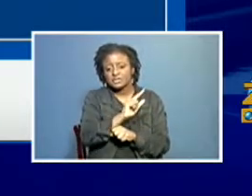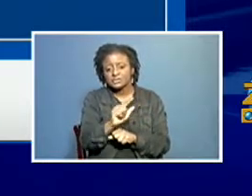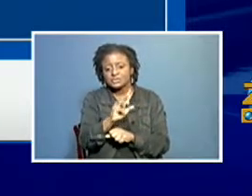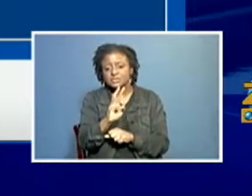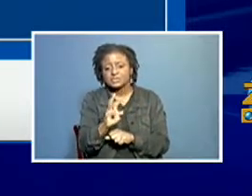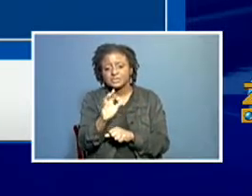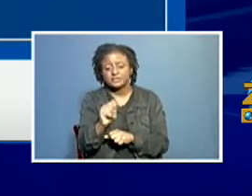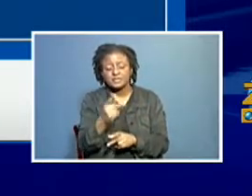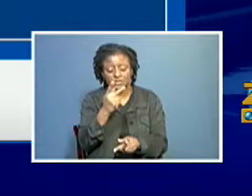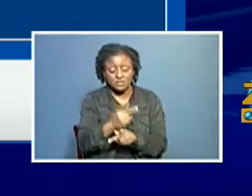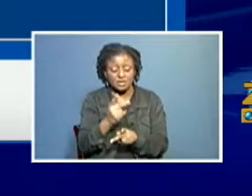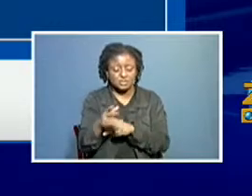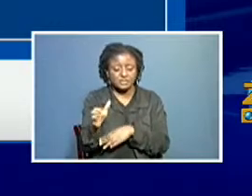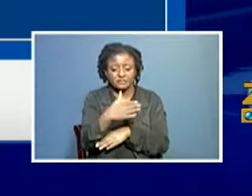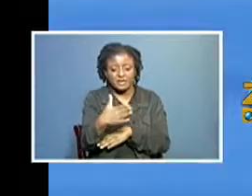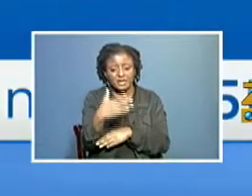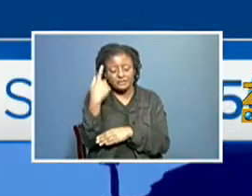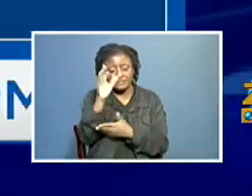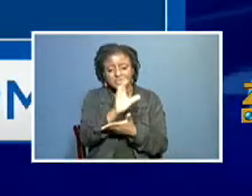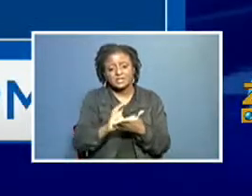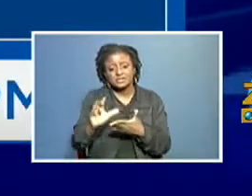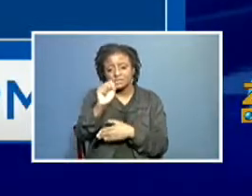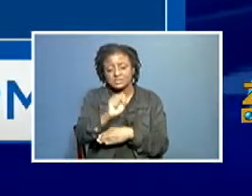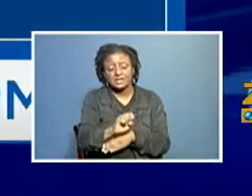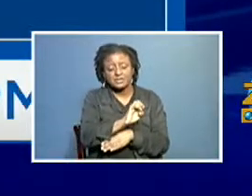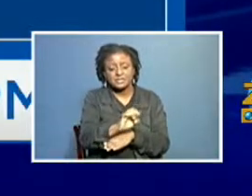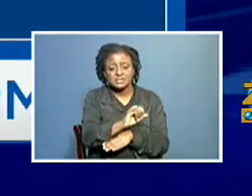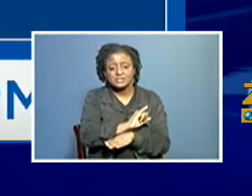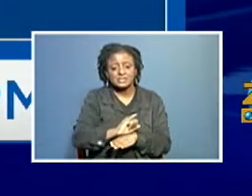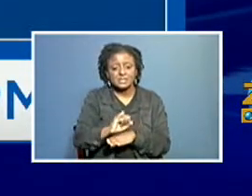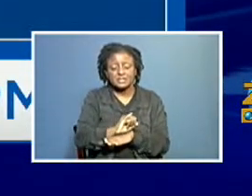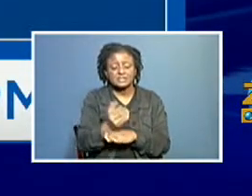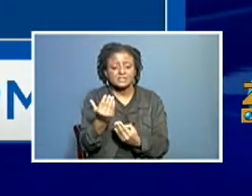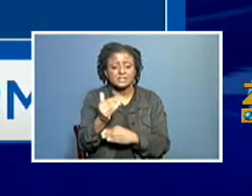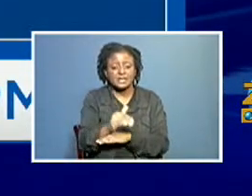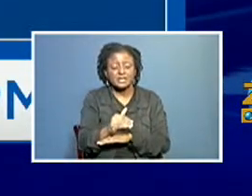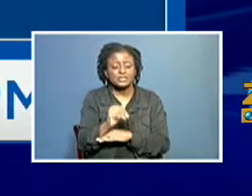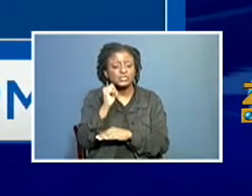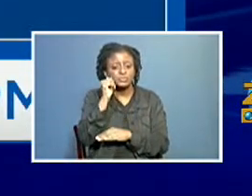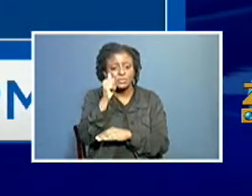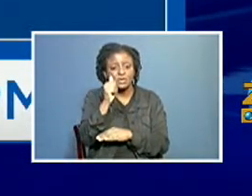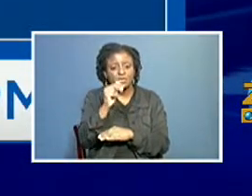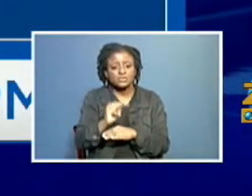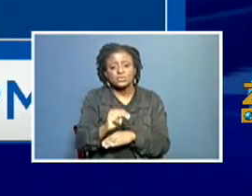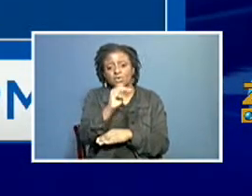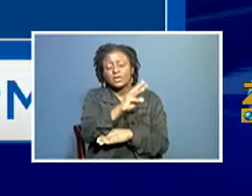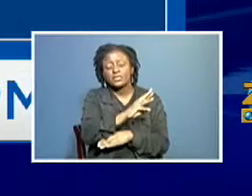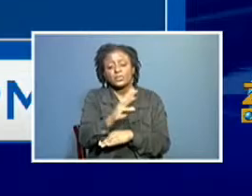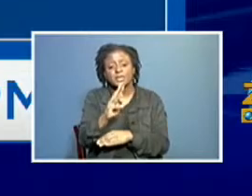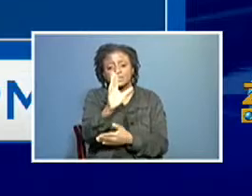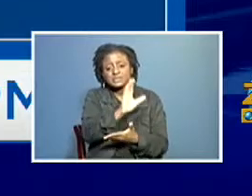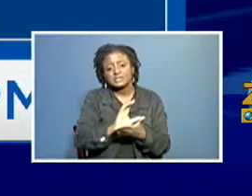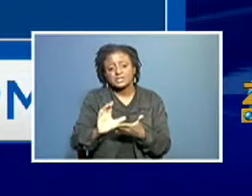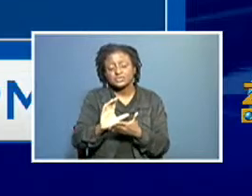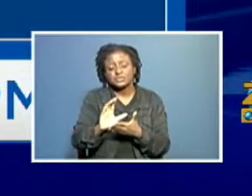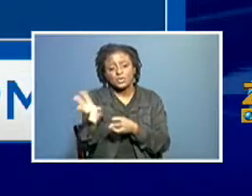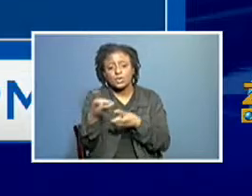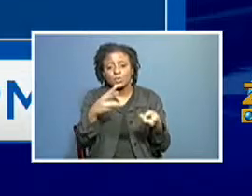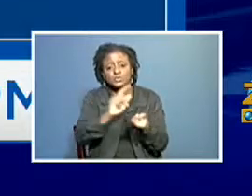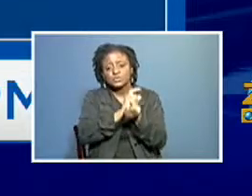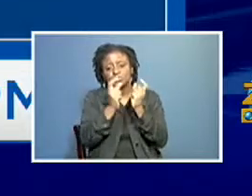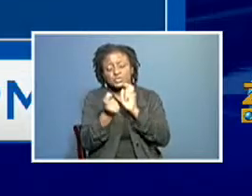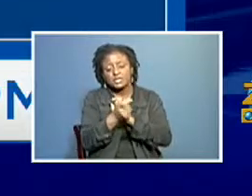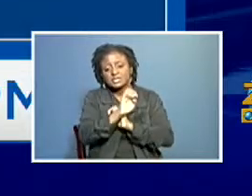flies remain in place for the central and southeastern islands tonight. Now, tomorrow, in the northwestern central islands, the winds rotate further clockwise, becoming east